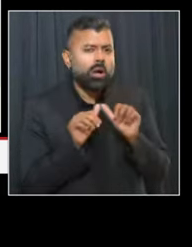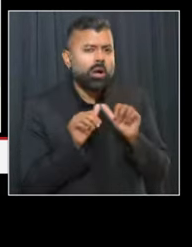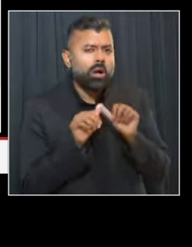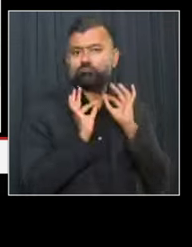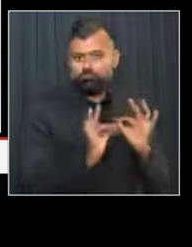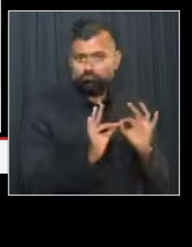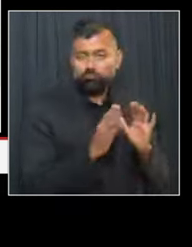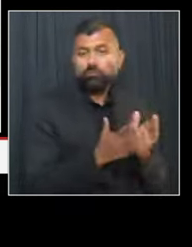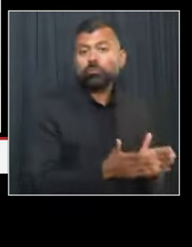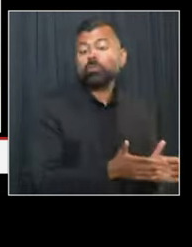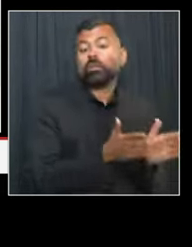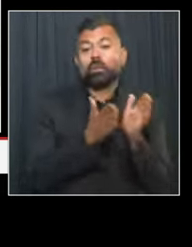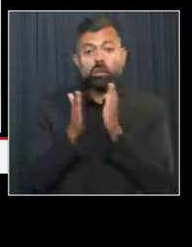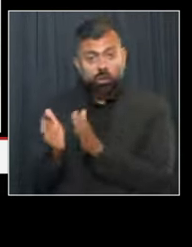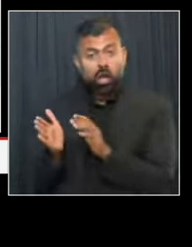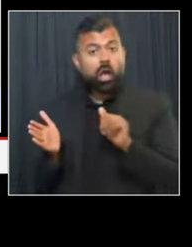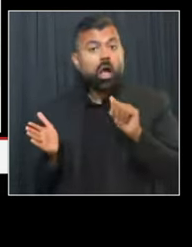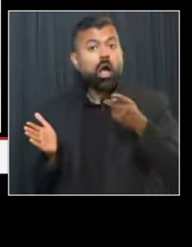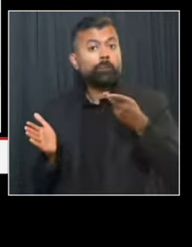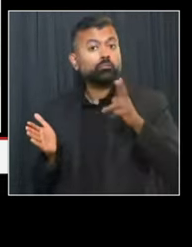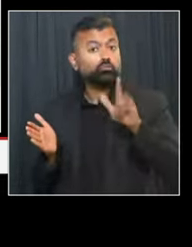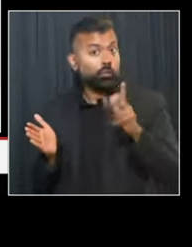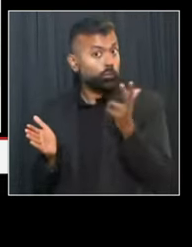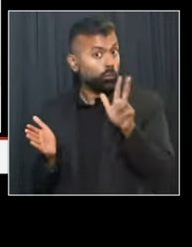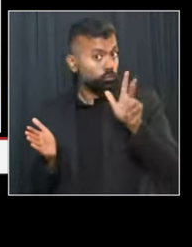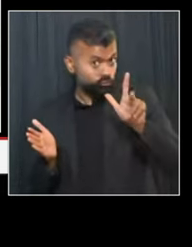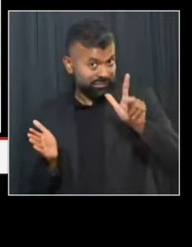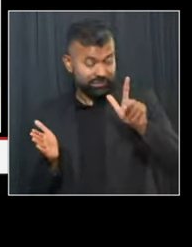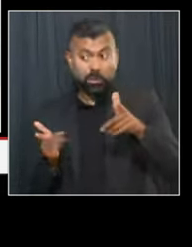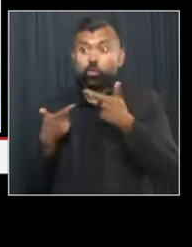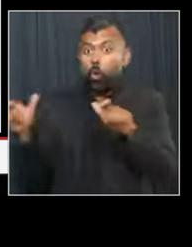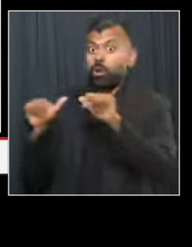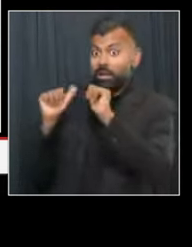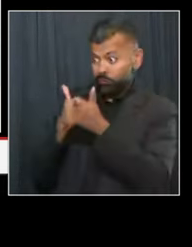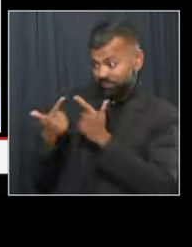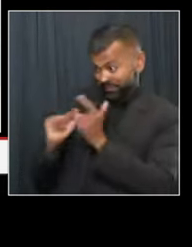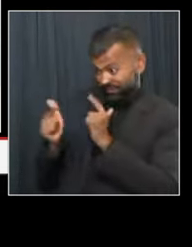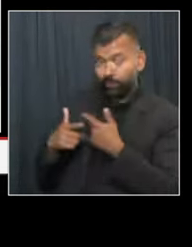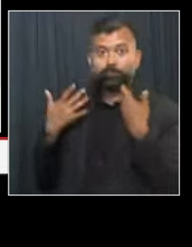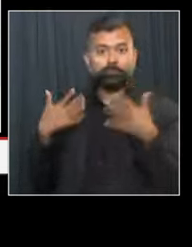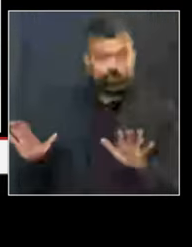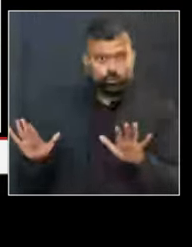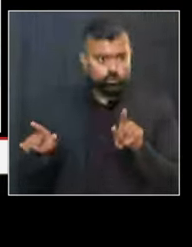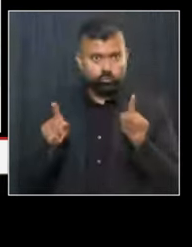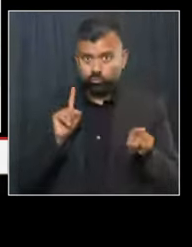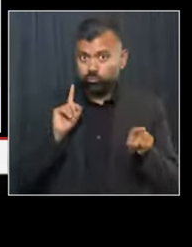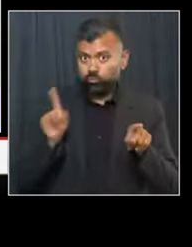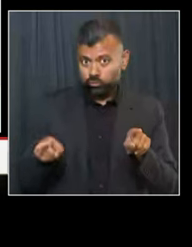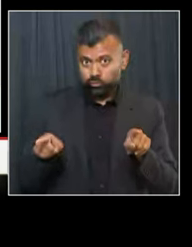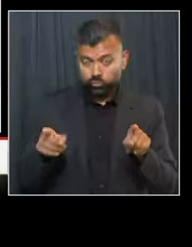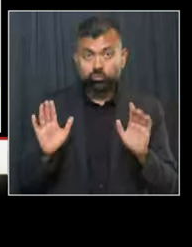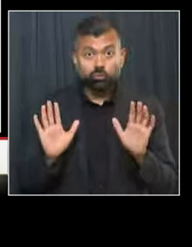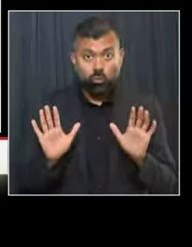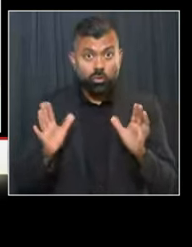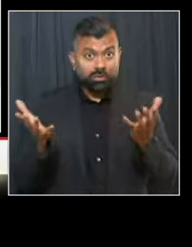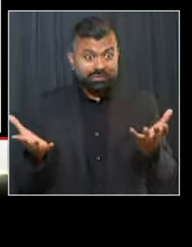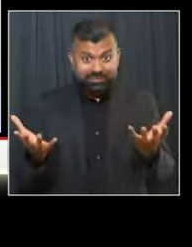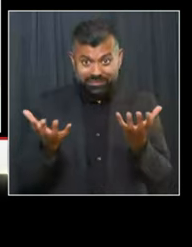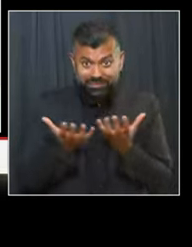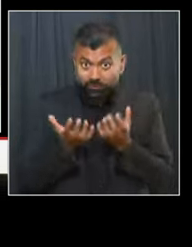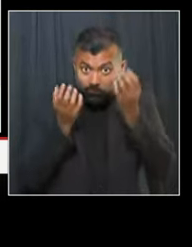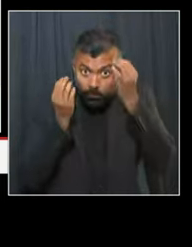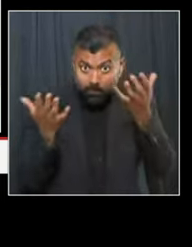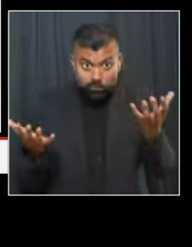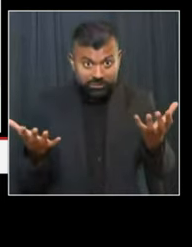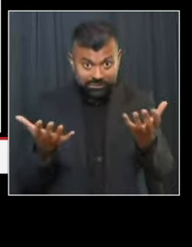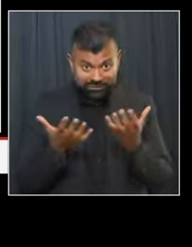sometimes hundreds for a single agency of lines. Each line is a person or a vacancy that has to get filled or not. And each line